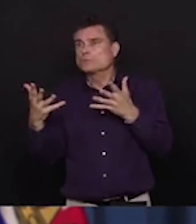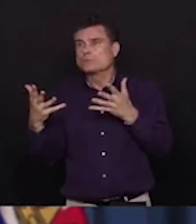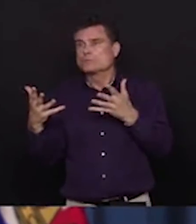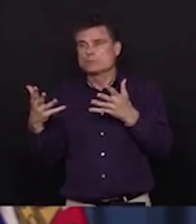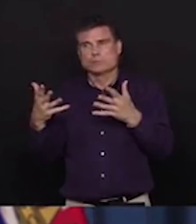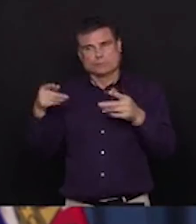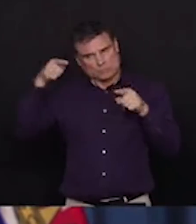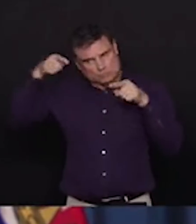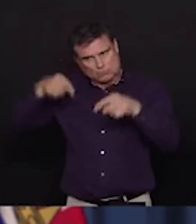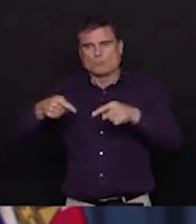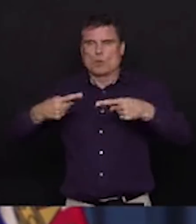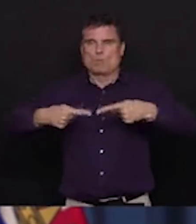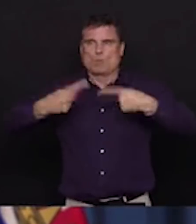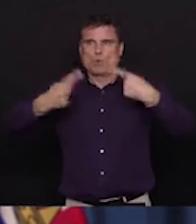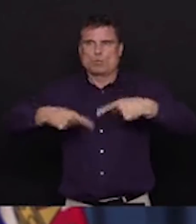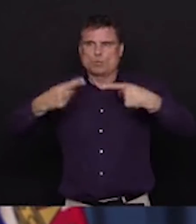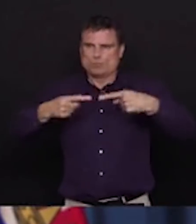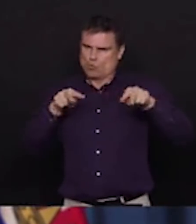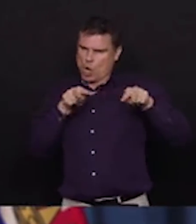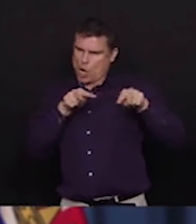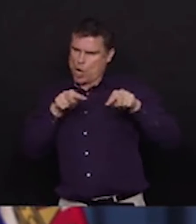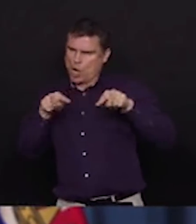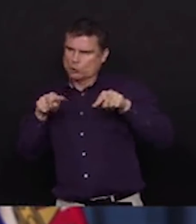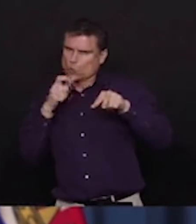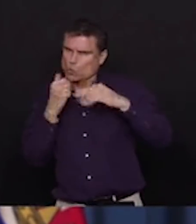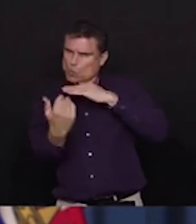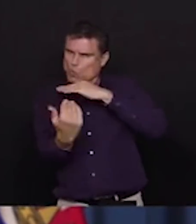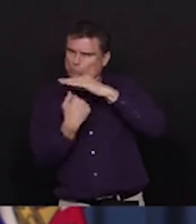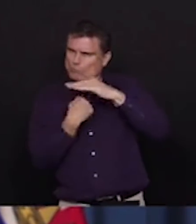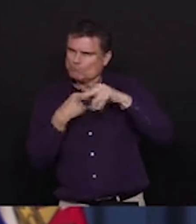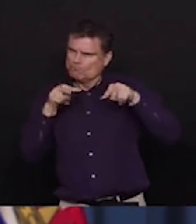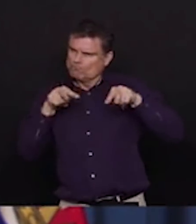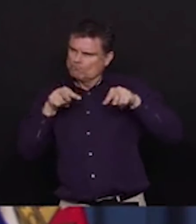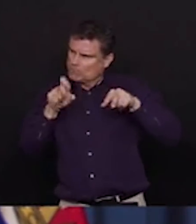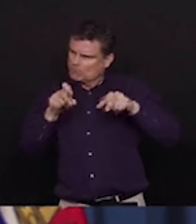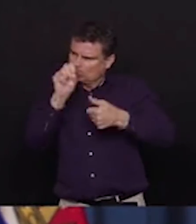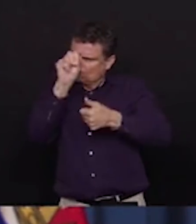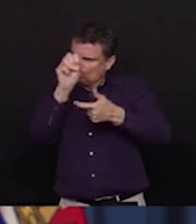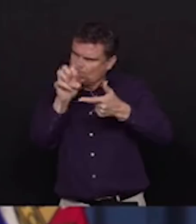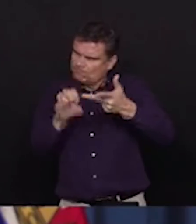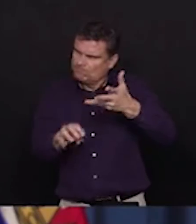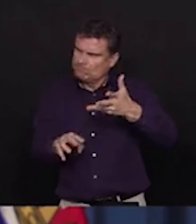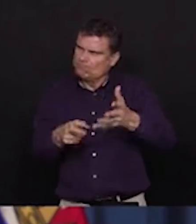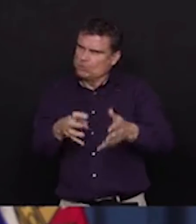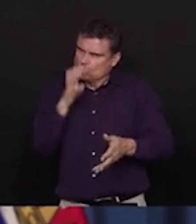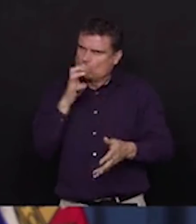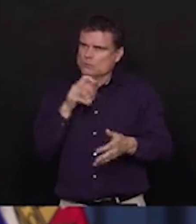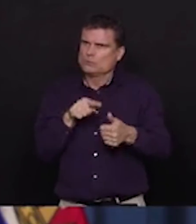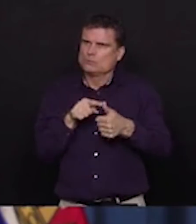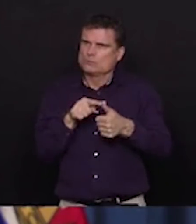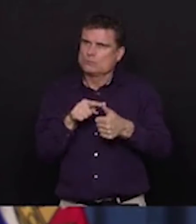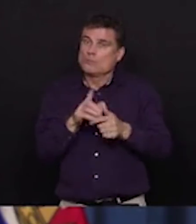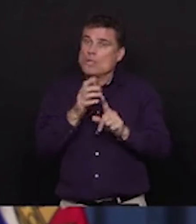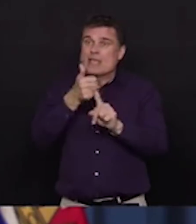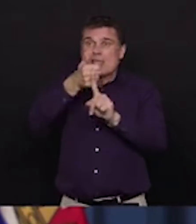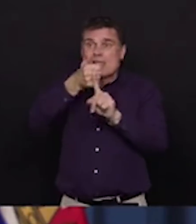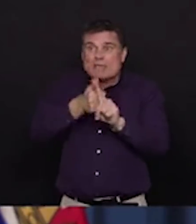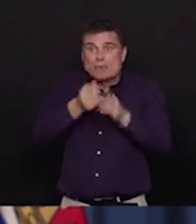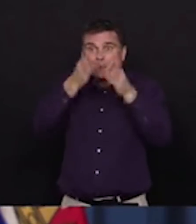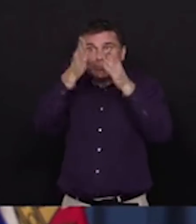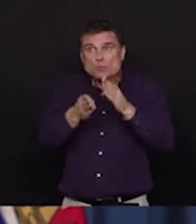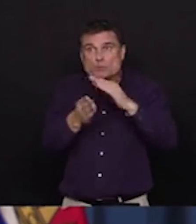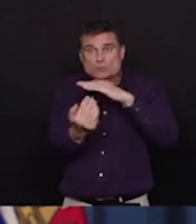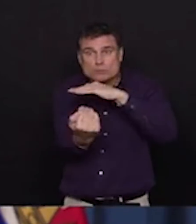of every single person who's coming back from outside the country to follow the orders of the provincial health officer, to follow